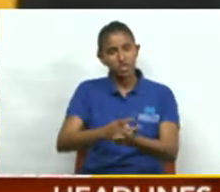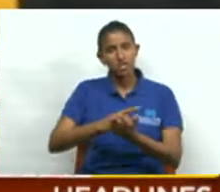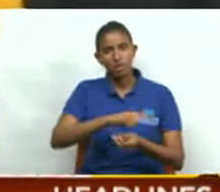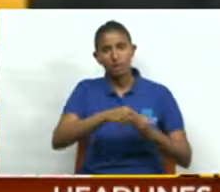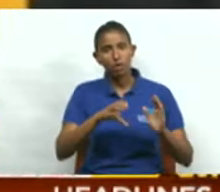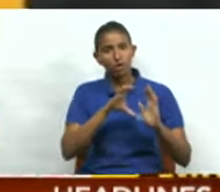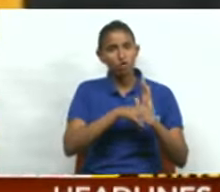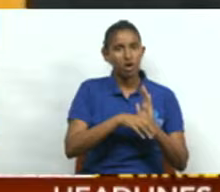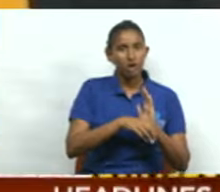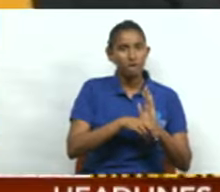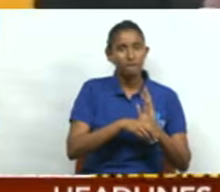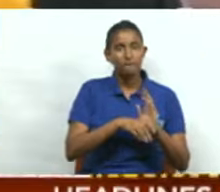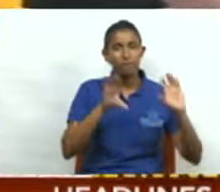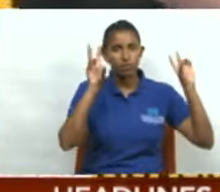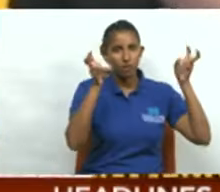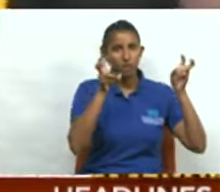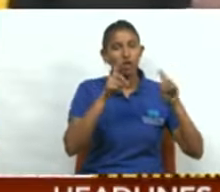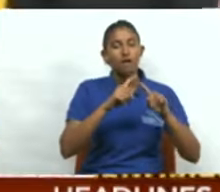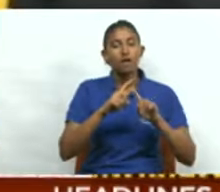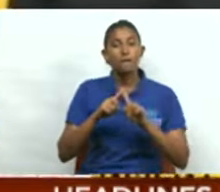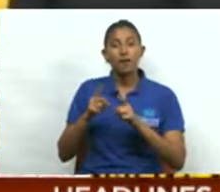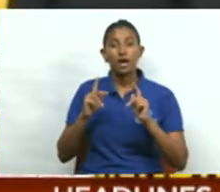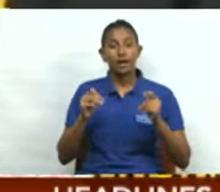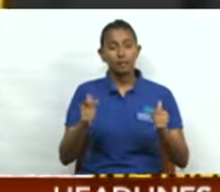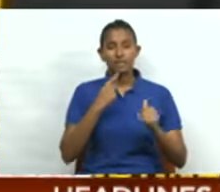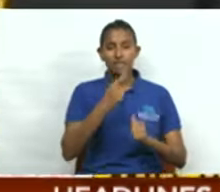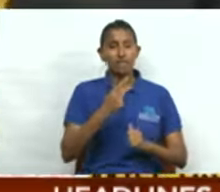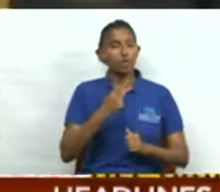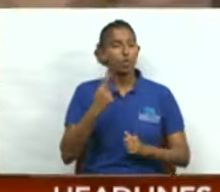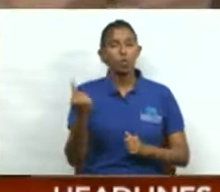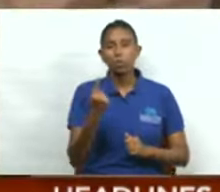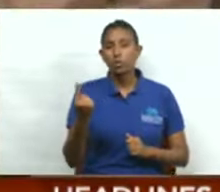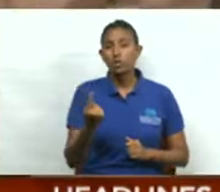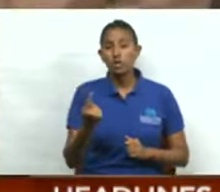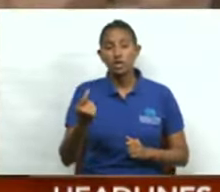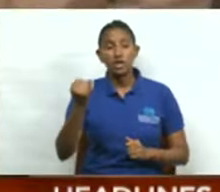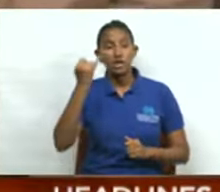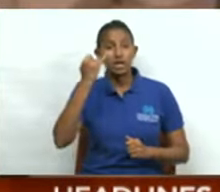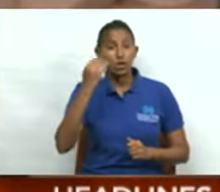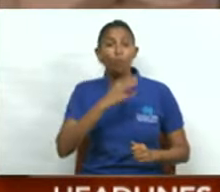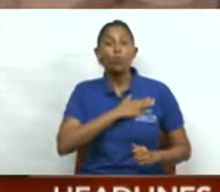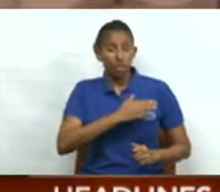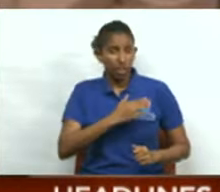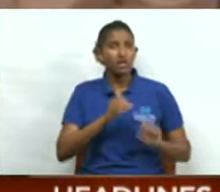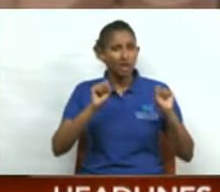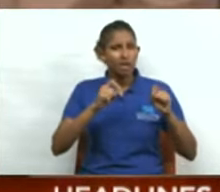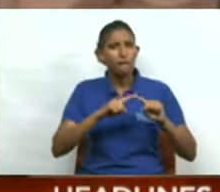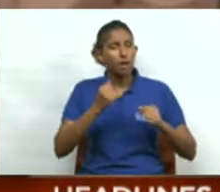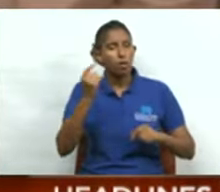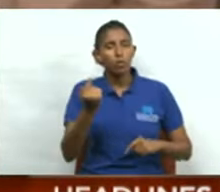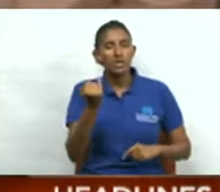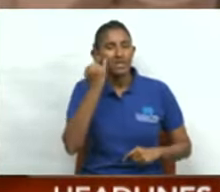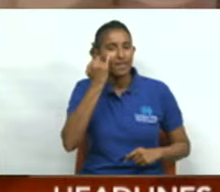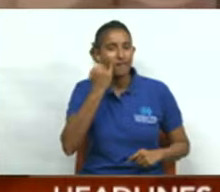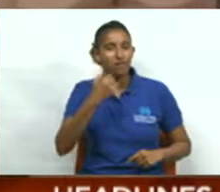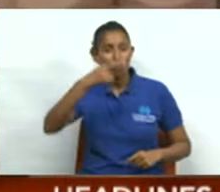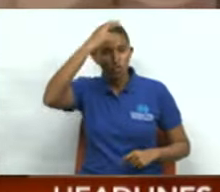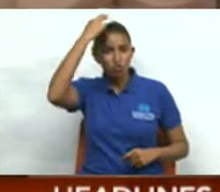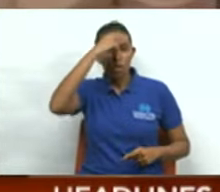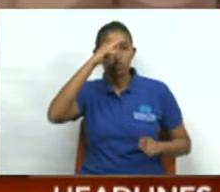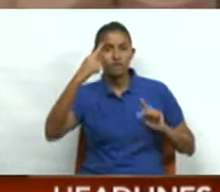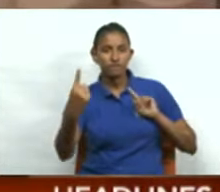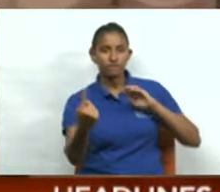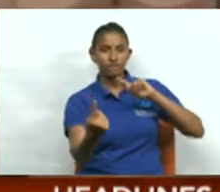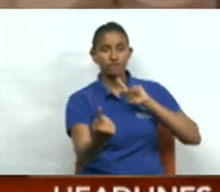happen if Dr. Rowley comes in person. However, last evening, he dismissed that position as nonsense as he criticized